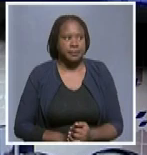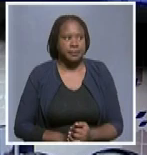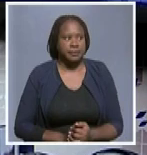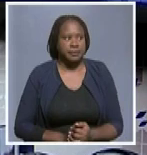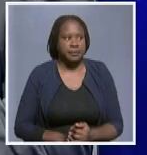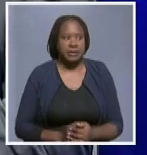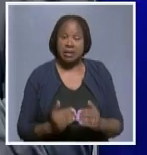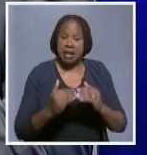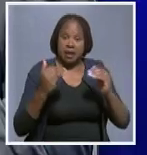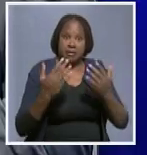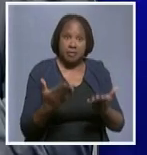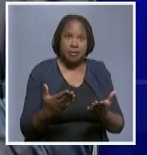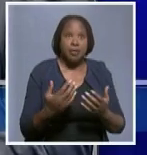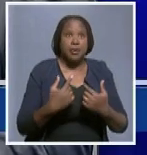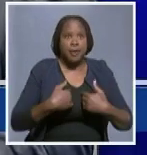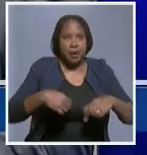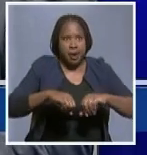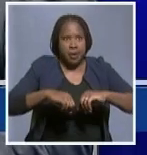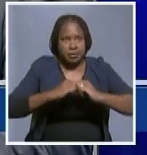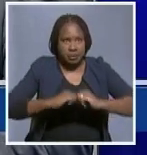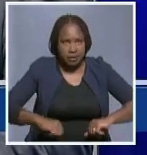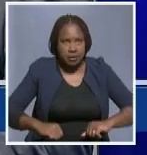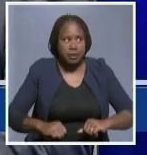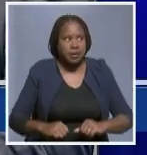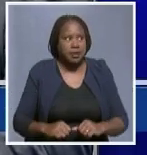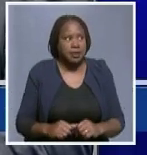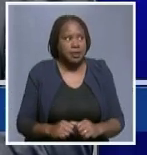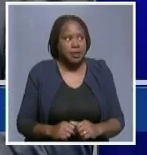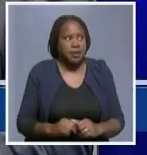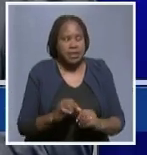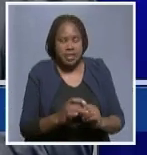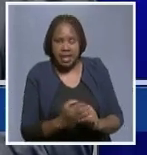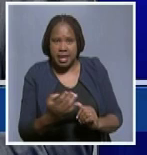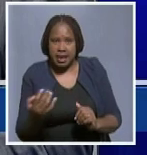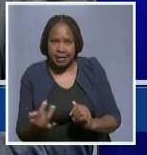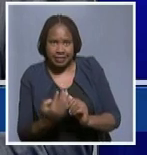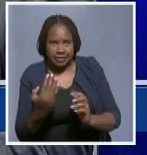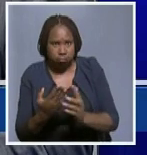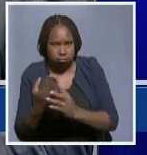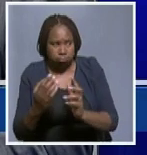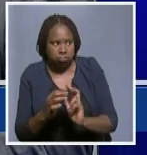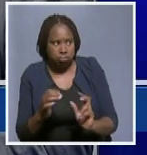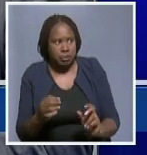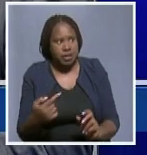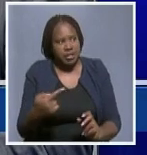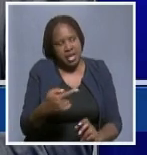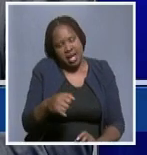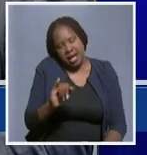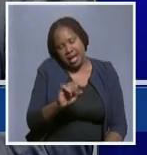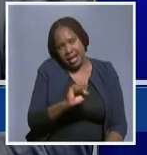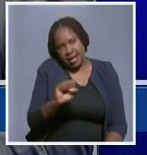we have made a decision that we need to have the next round of censuses. We need to have a